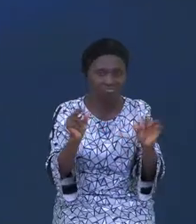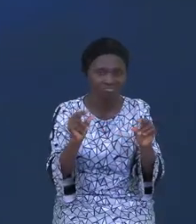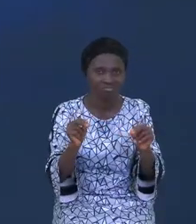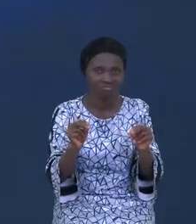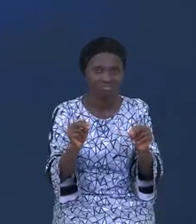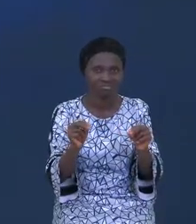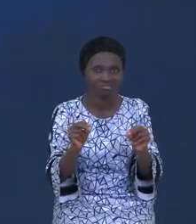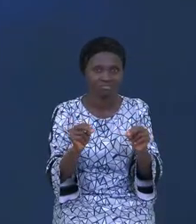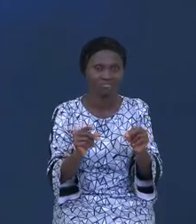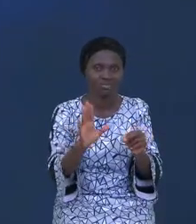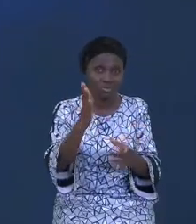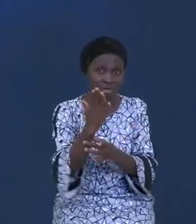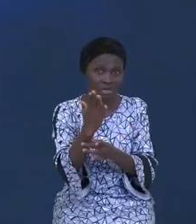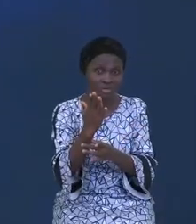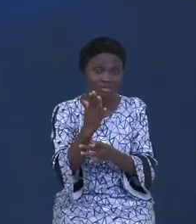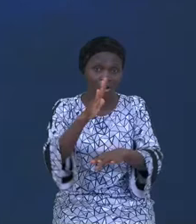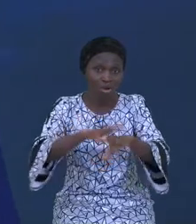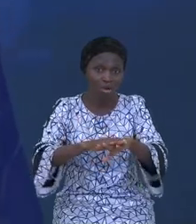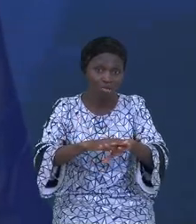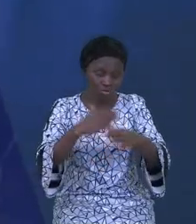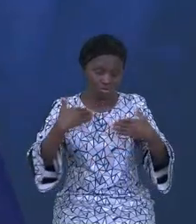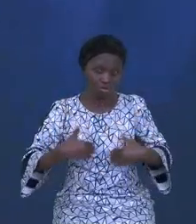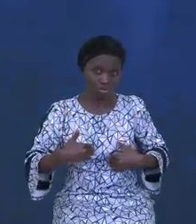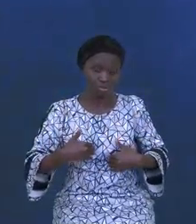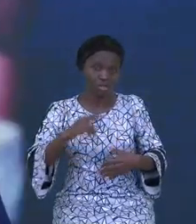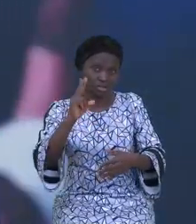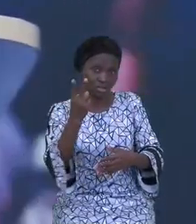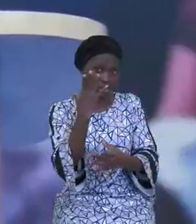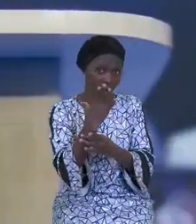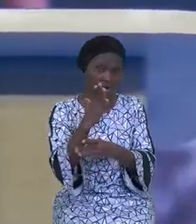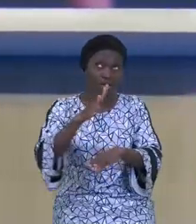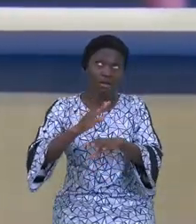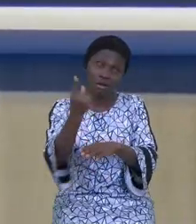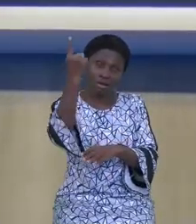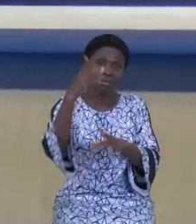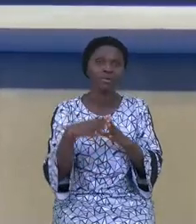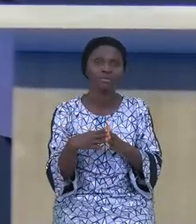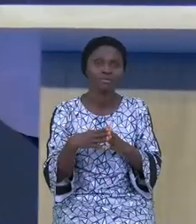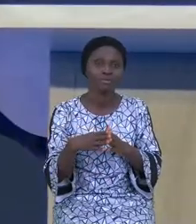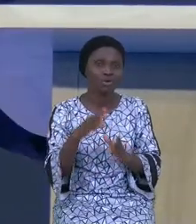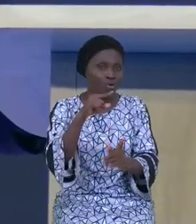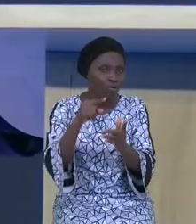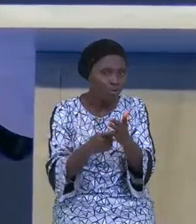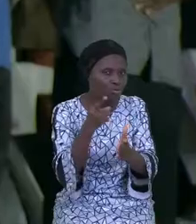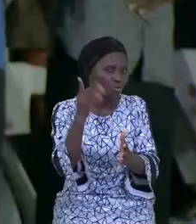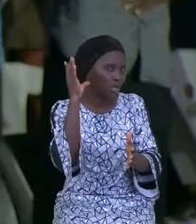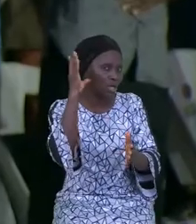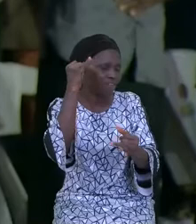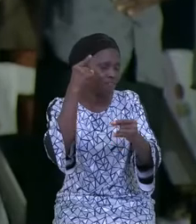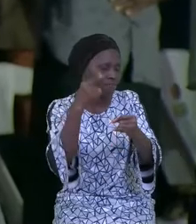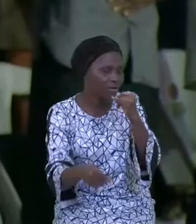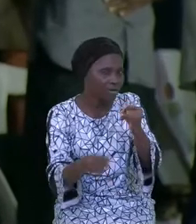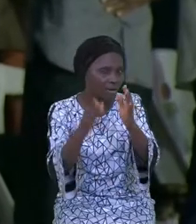there, raise up the other hand. And when you hear the final amen, that means it is done.